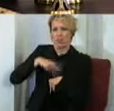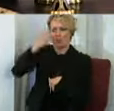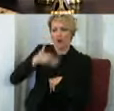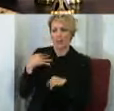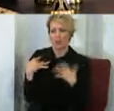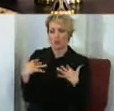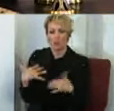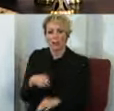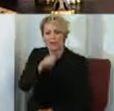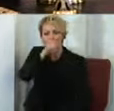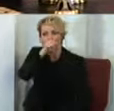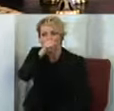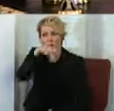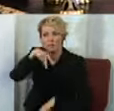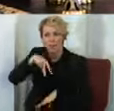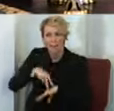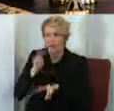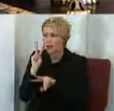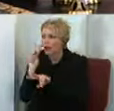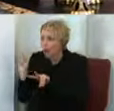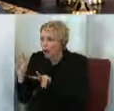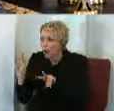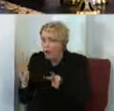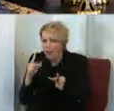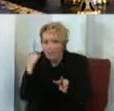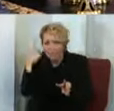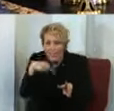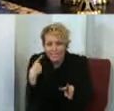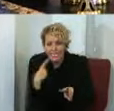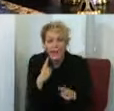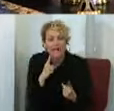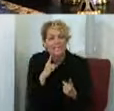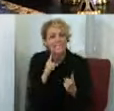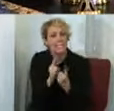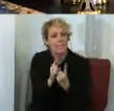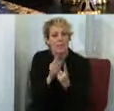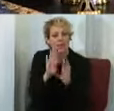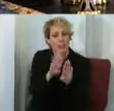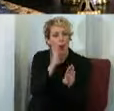I just love to stand here and see you. I greet every one of you at the door, but